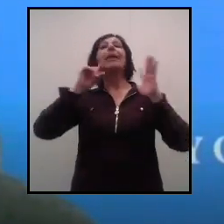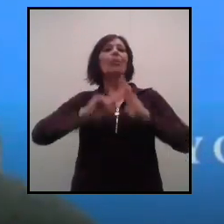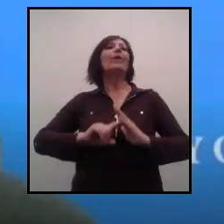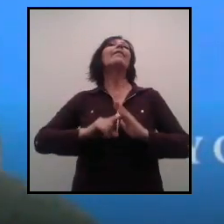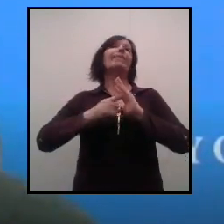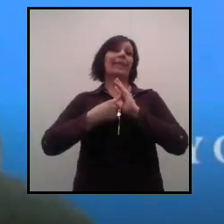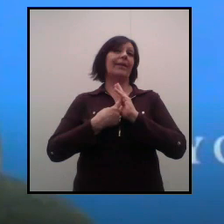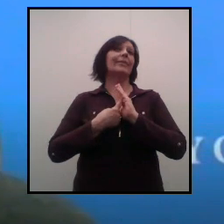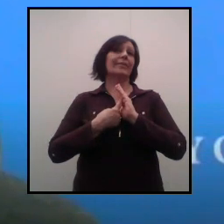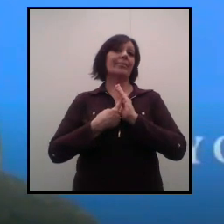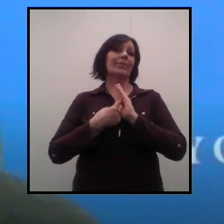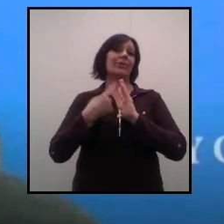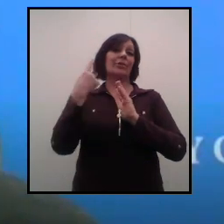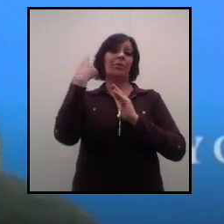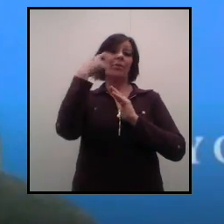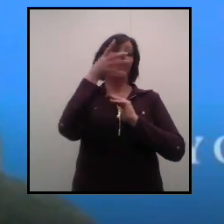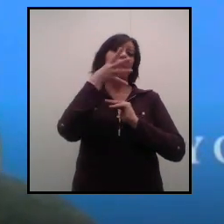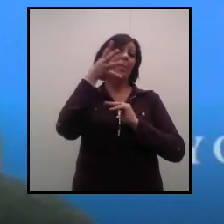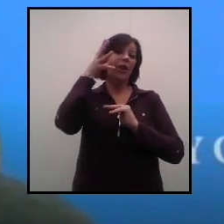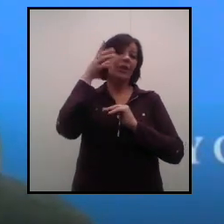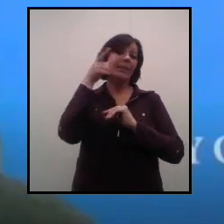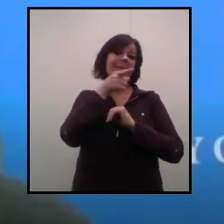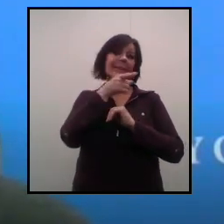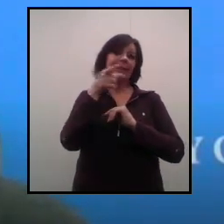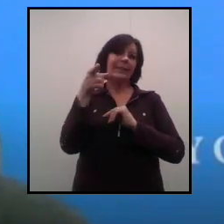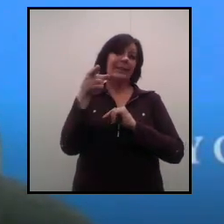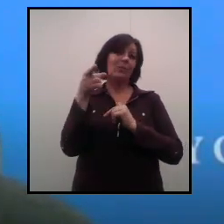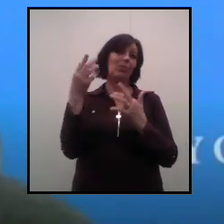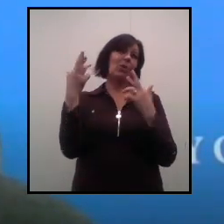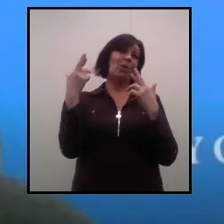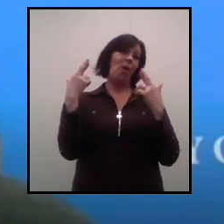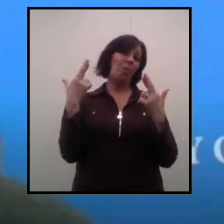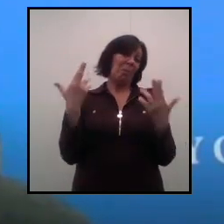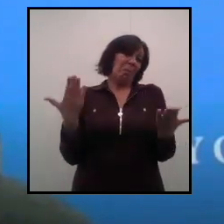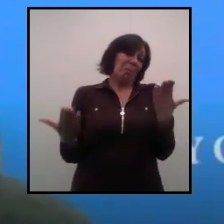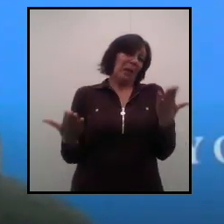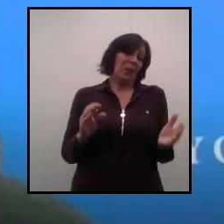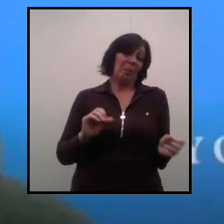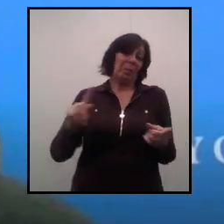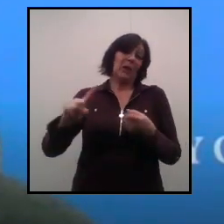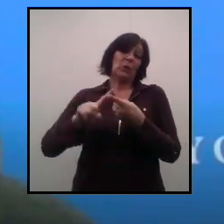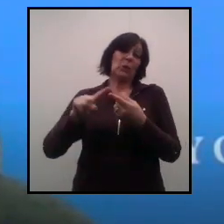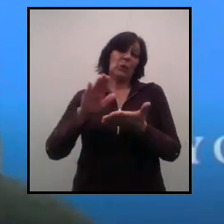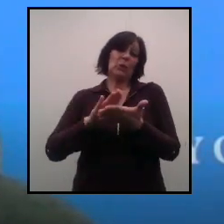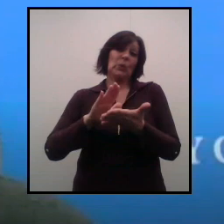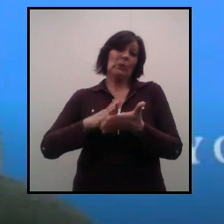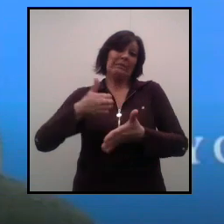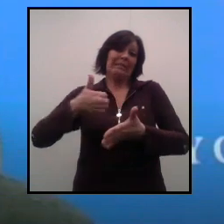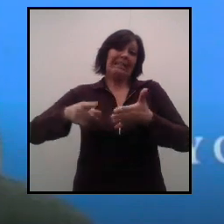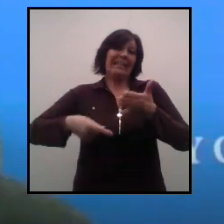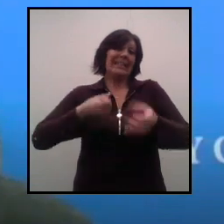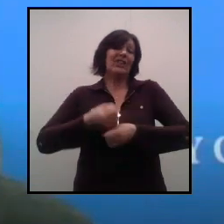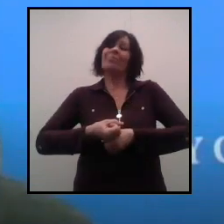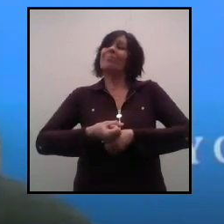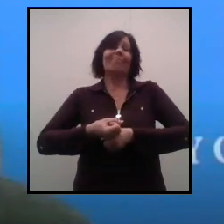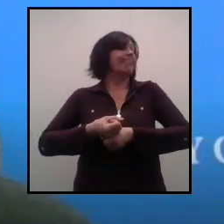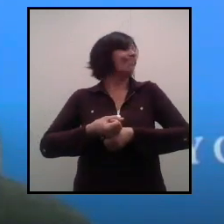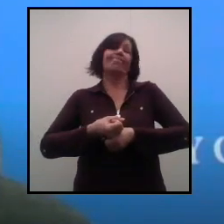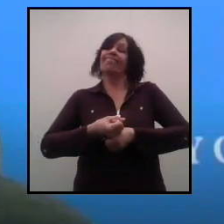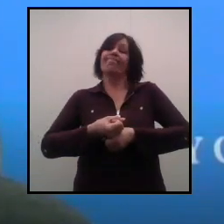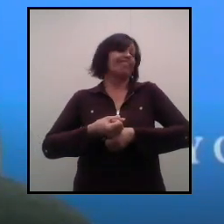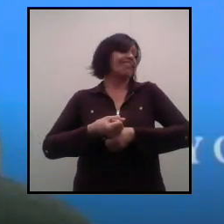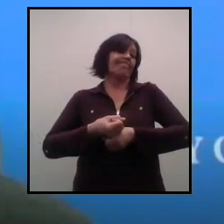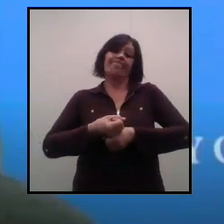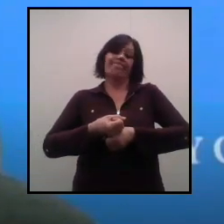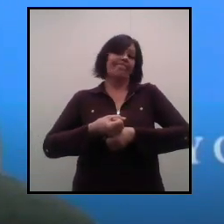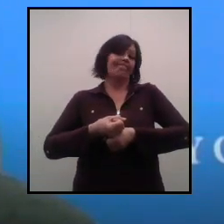will be in effect. So for the parents that we're hoping that they could potentially have their children go back for at least the end of the school year, the late May or early